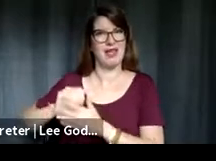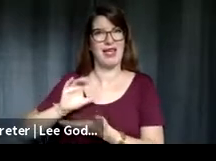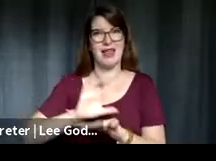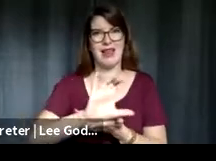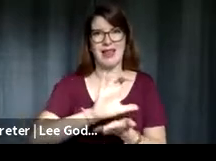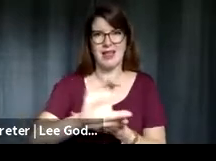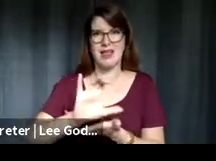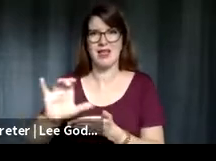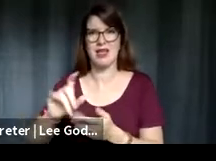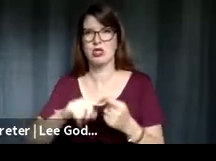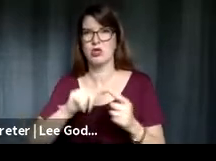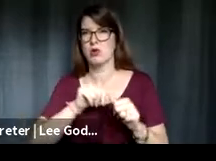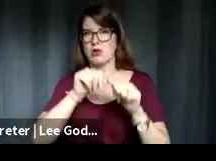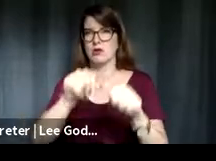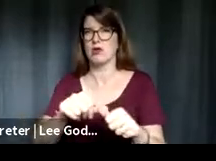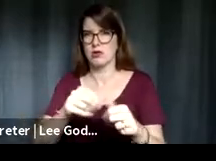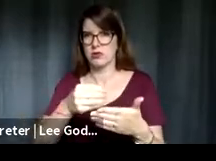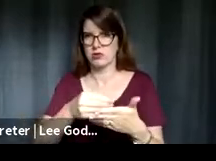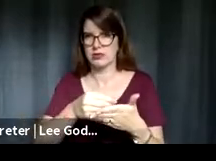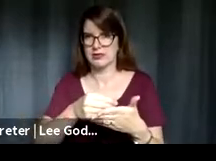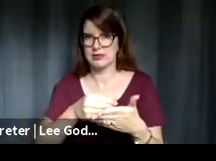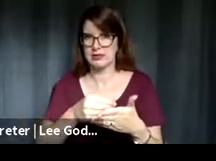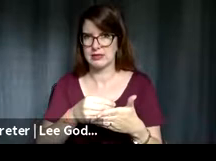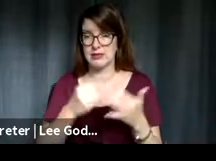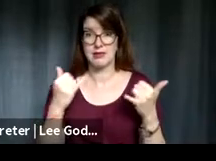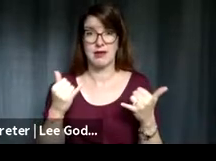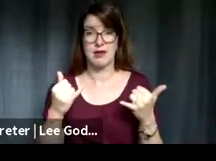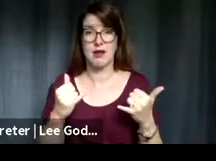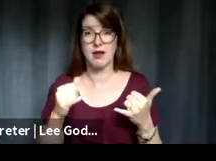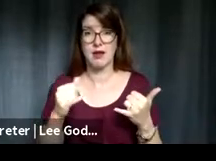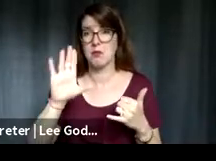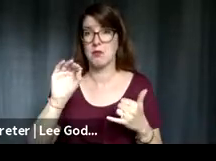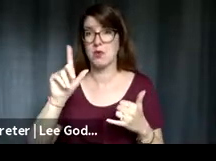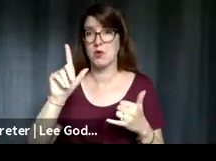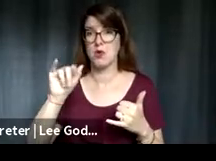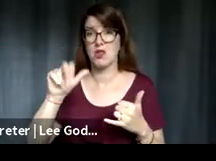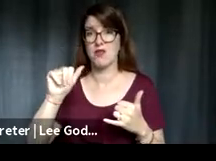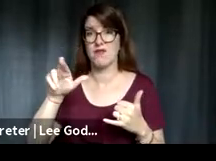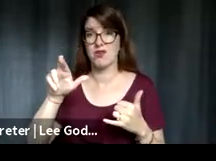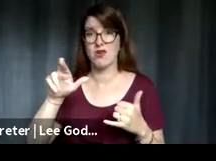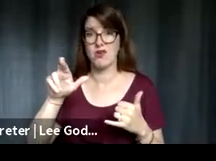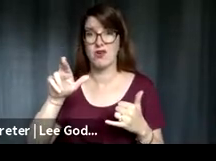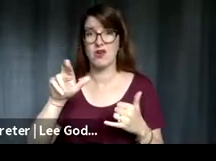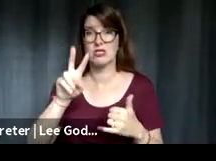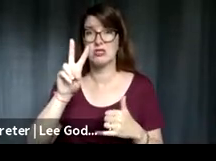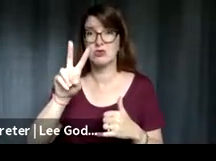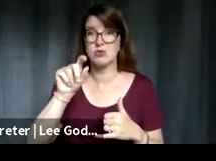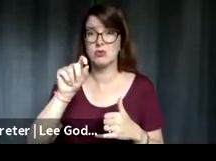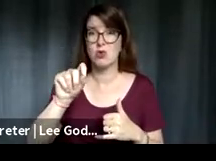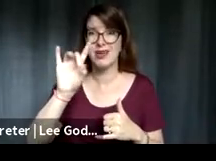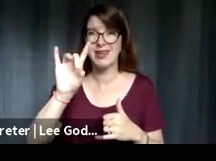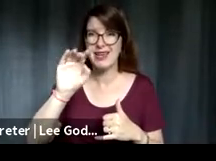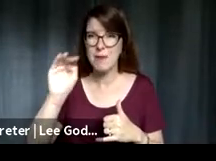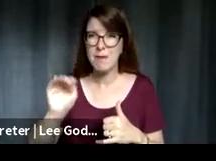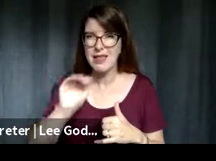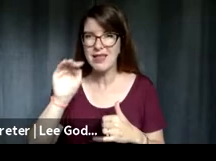into any lasting currency. And now, I mean, the bolivar is 2.8 million to $1.